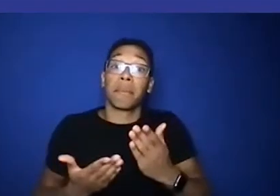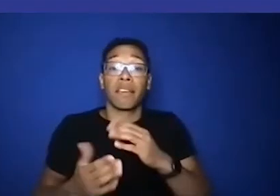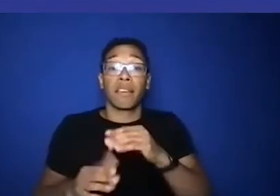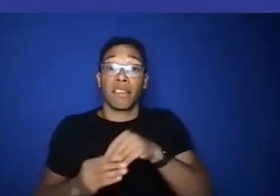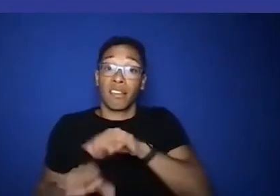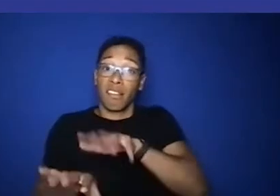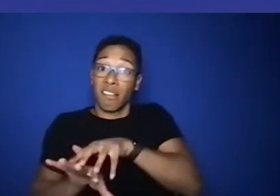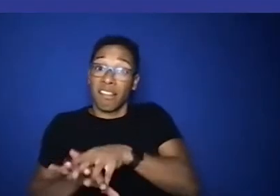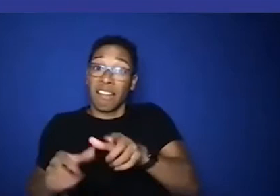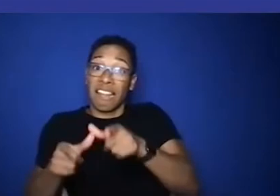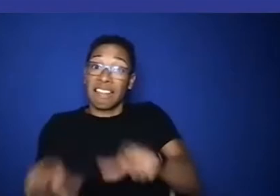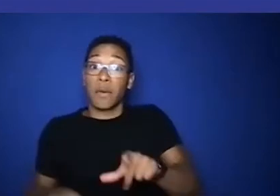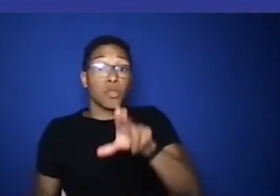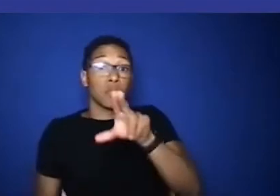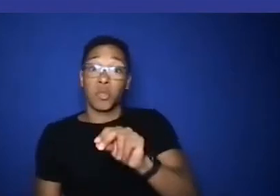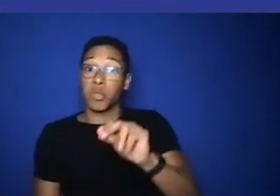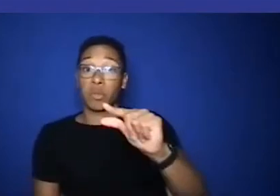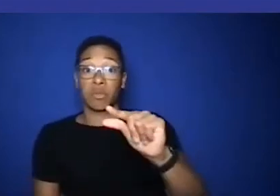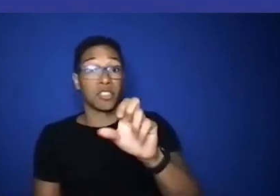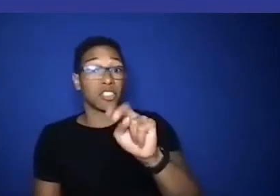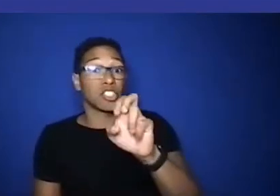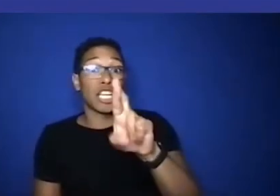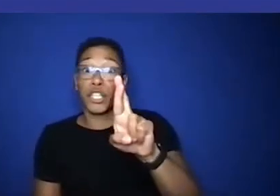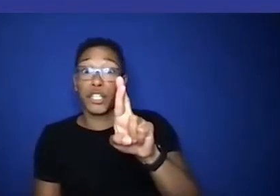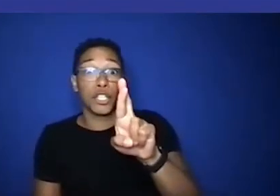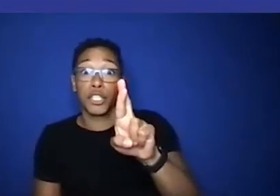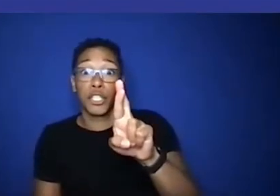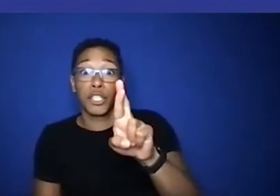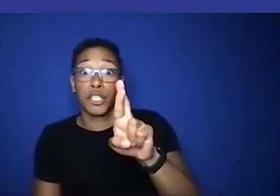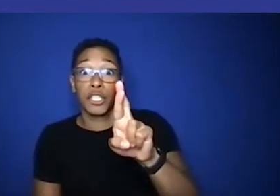inanimate. So I'm thinking about the way even just like